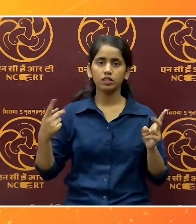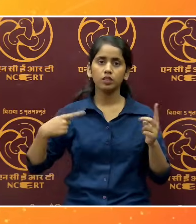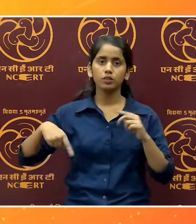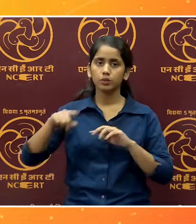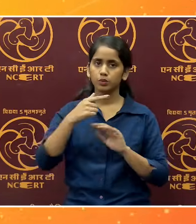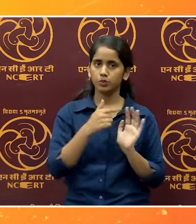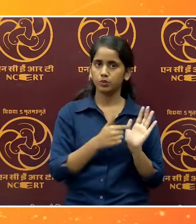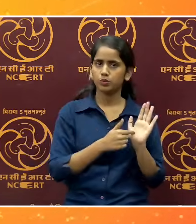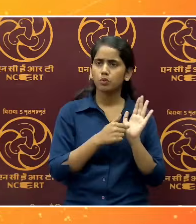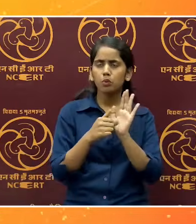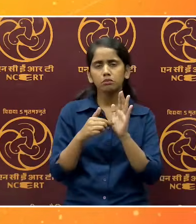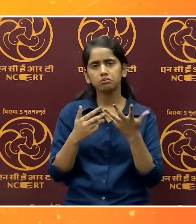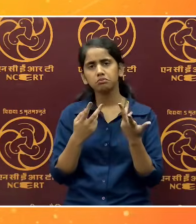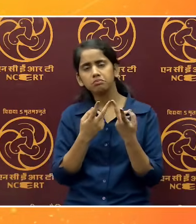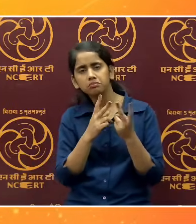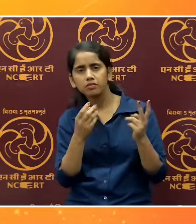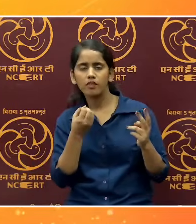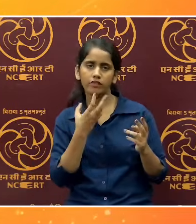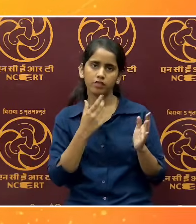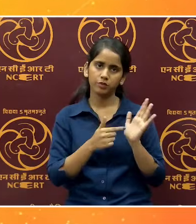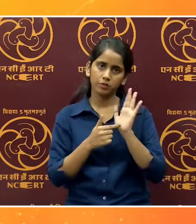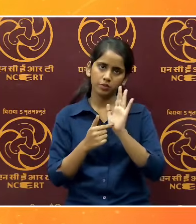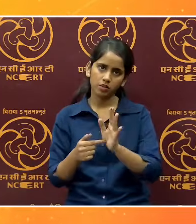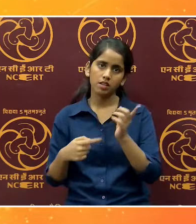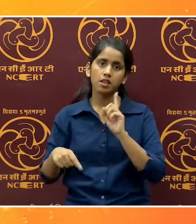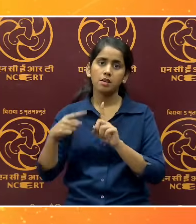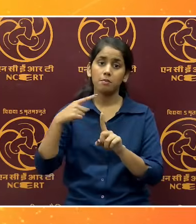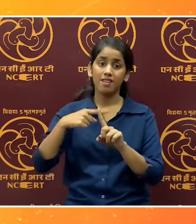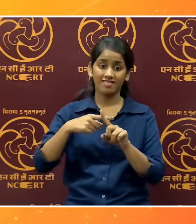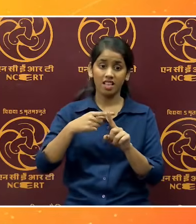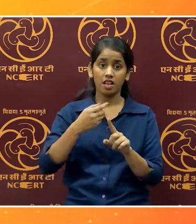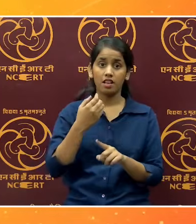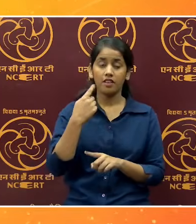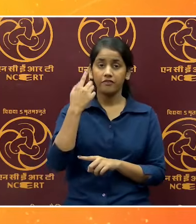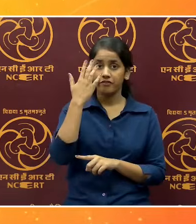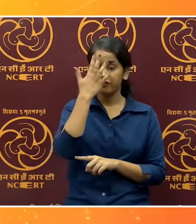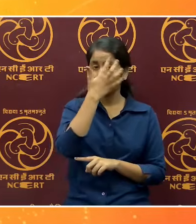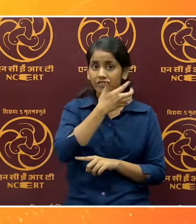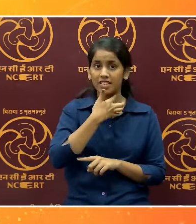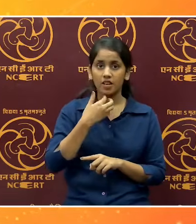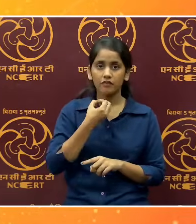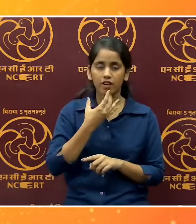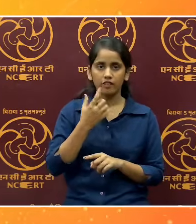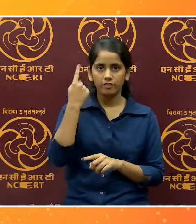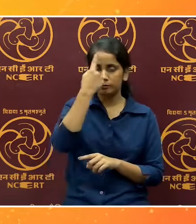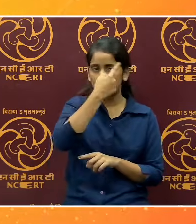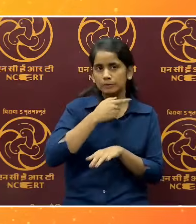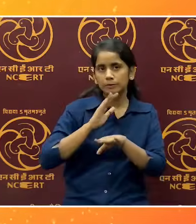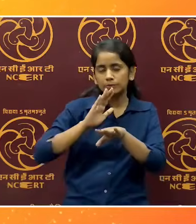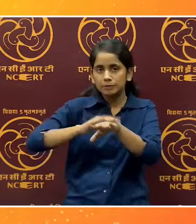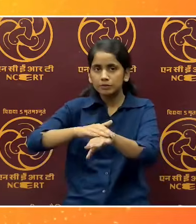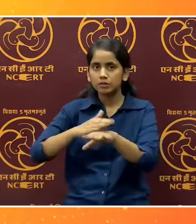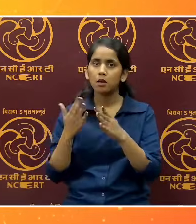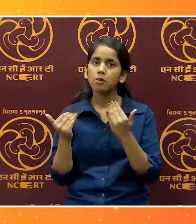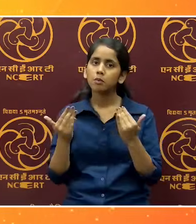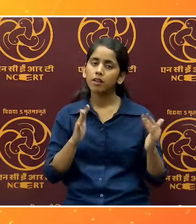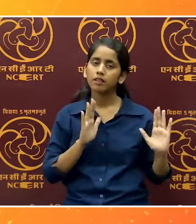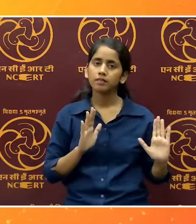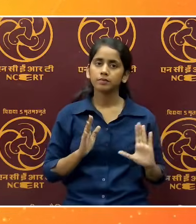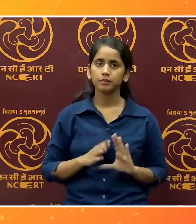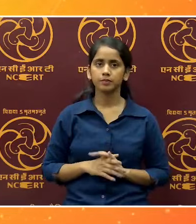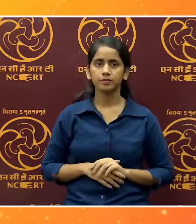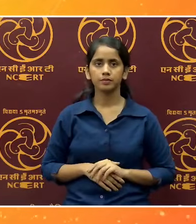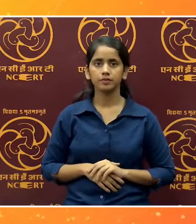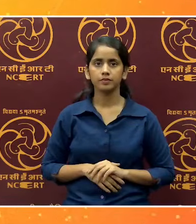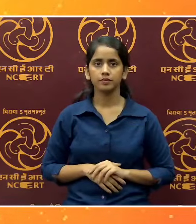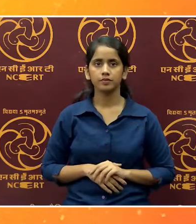show a frog, you can make them touch a fish if they have ever touched a fish, if